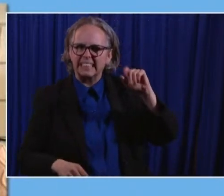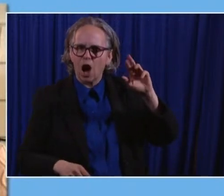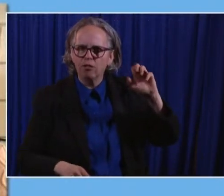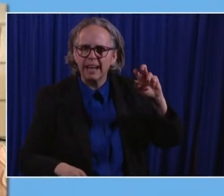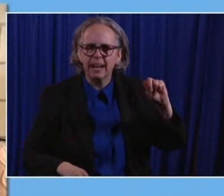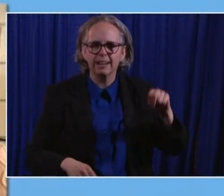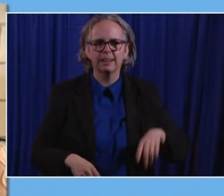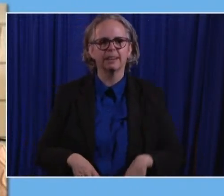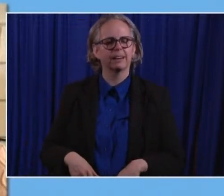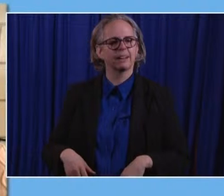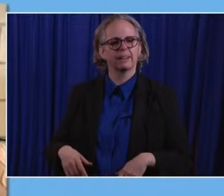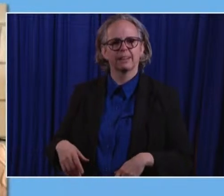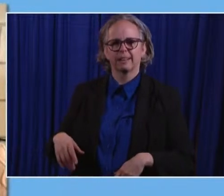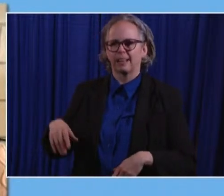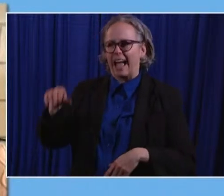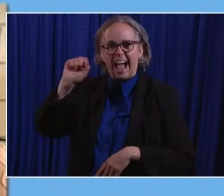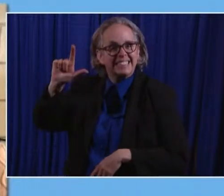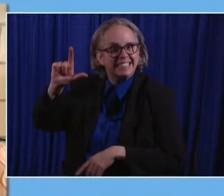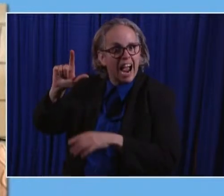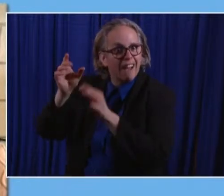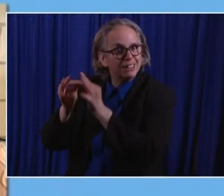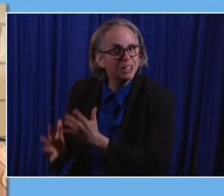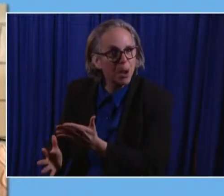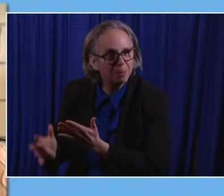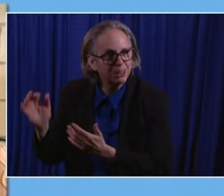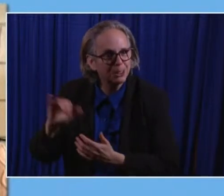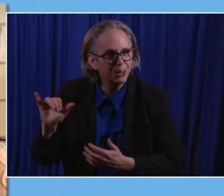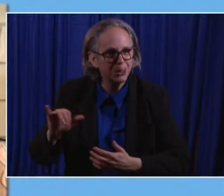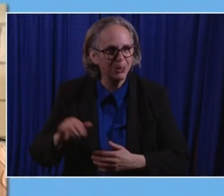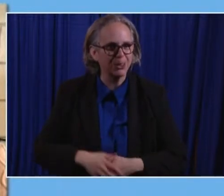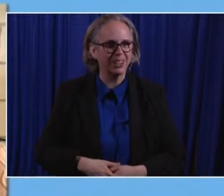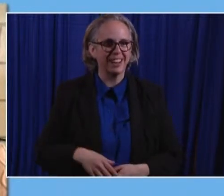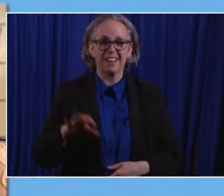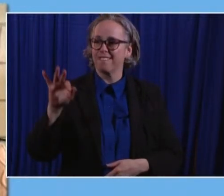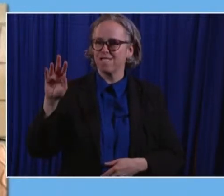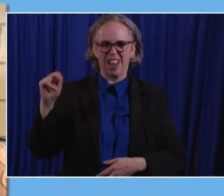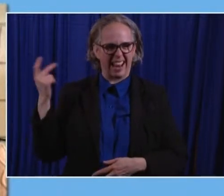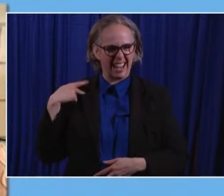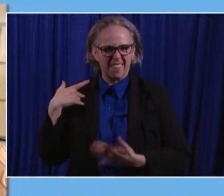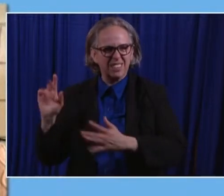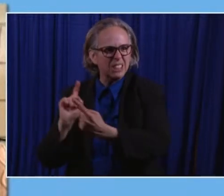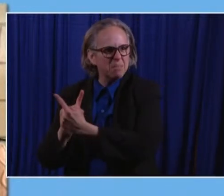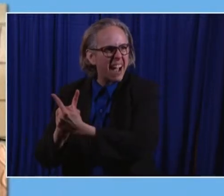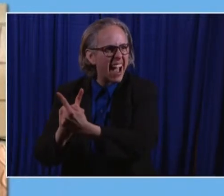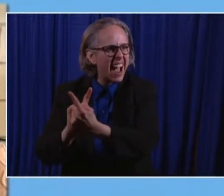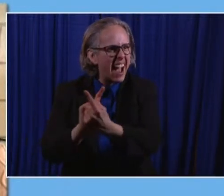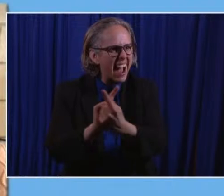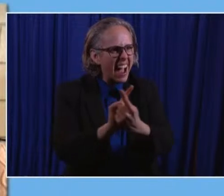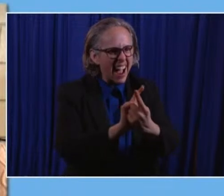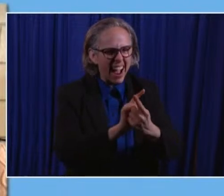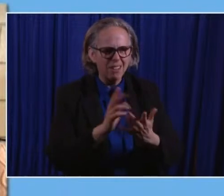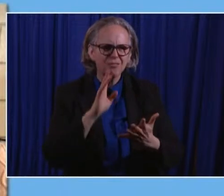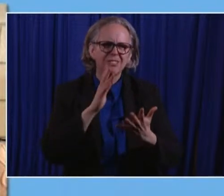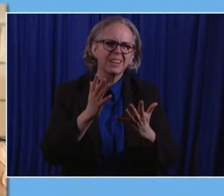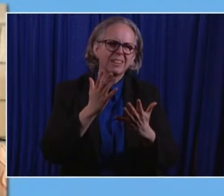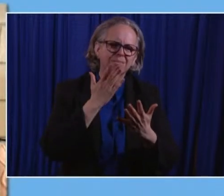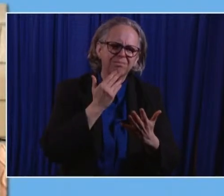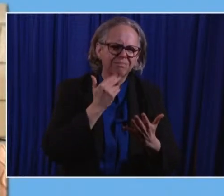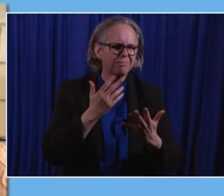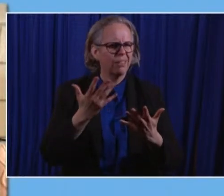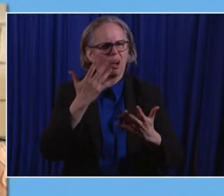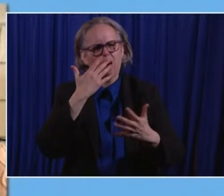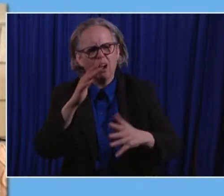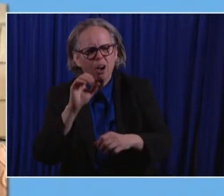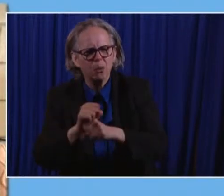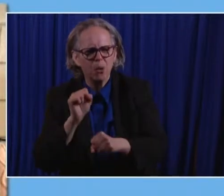opportunity to meet all of them, and just to thank them for the great job that they're doing. And what they tell us, of course, is when someone comes in and they can